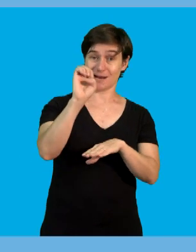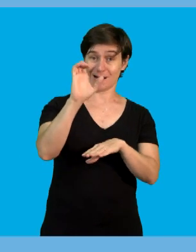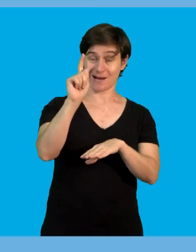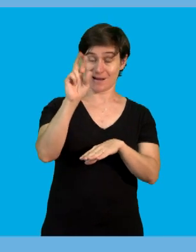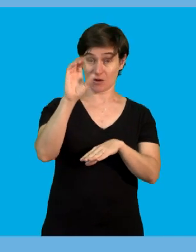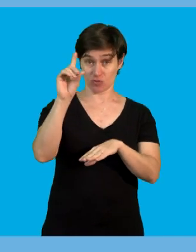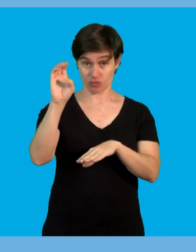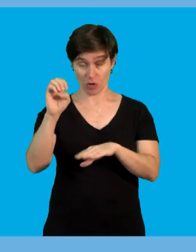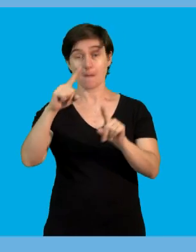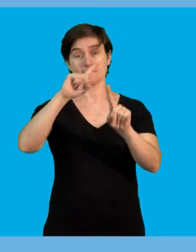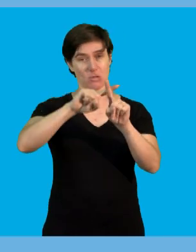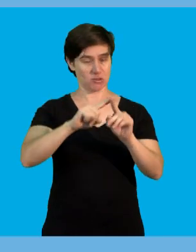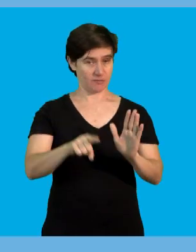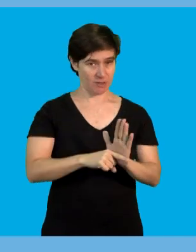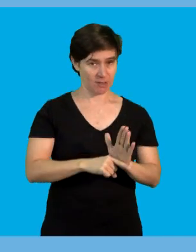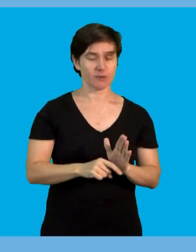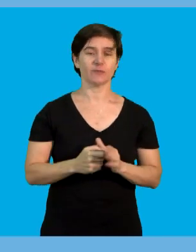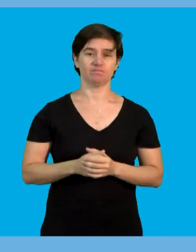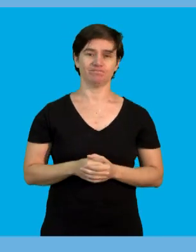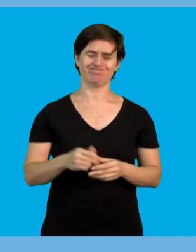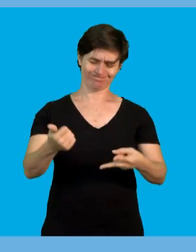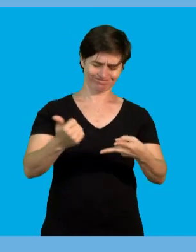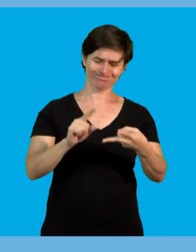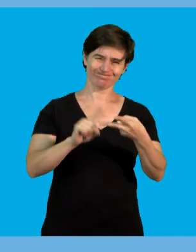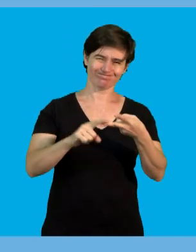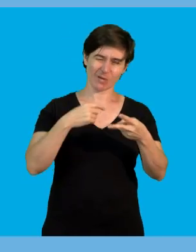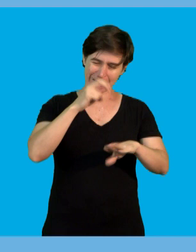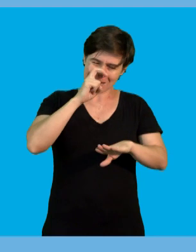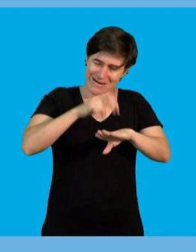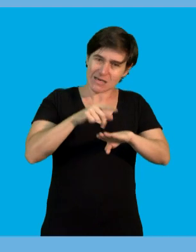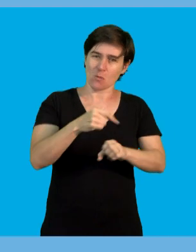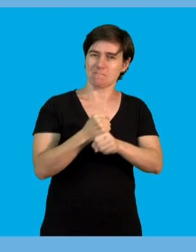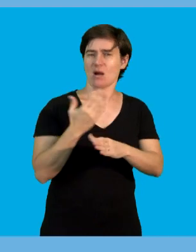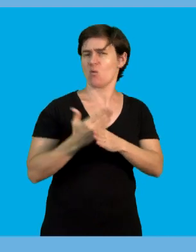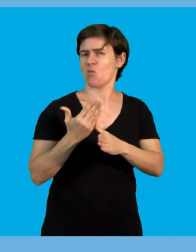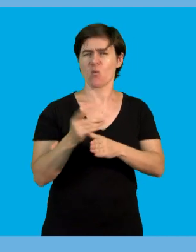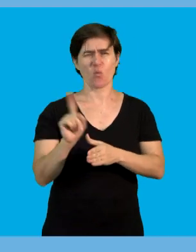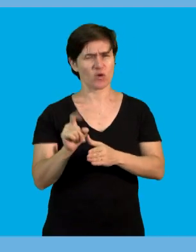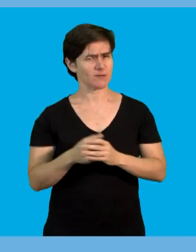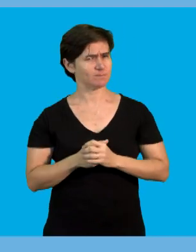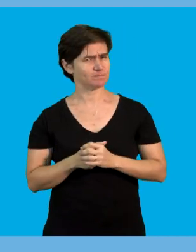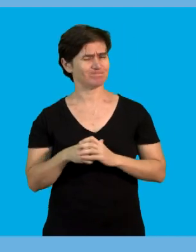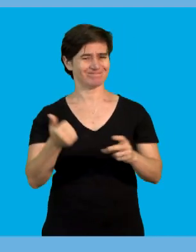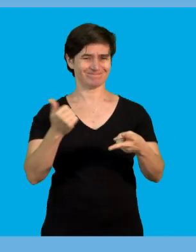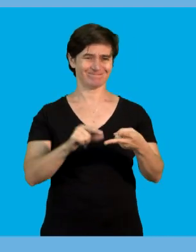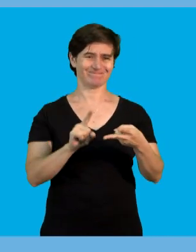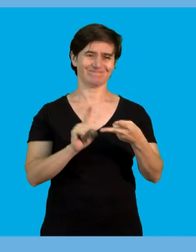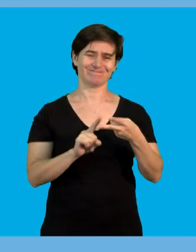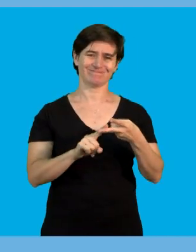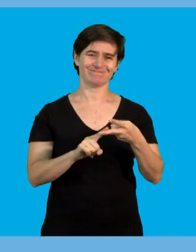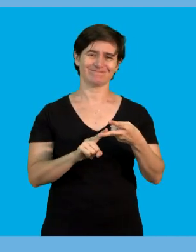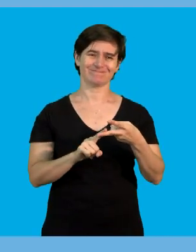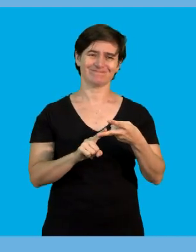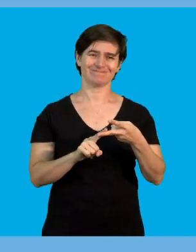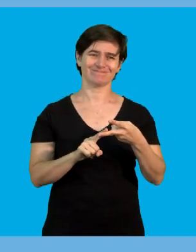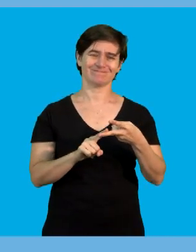being your negative electrode and your positive electrode. Then the second component that your battery or your cell in this case needs, it